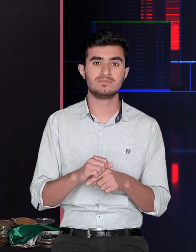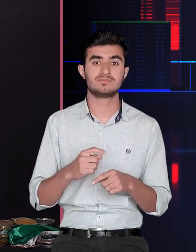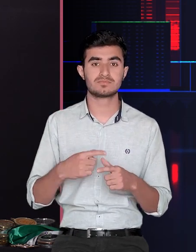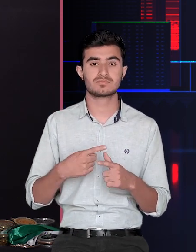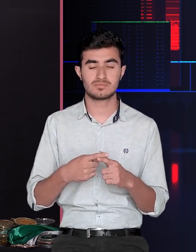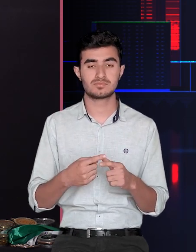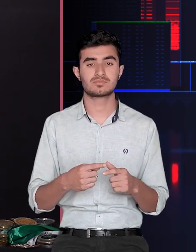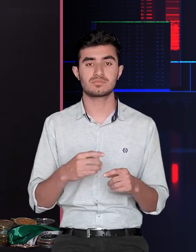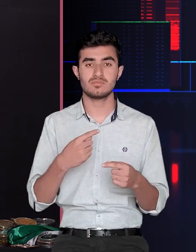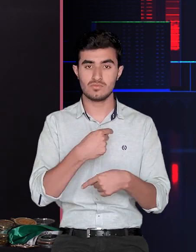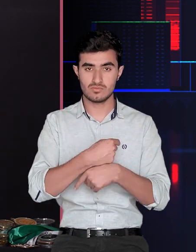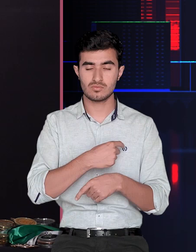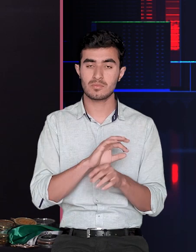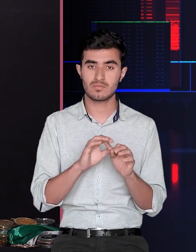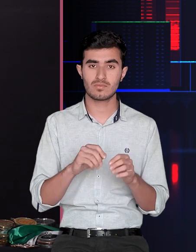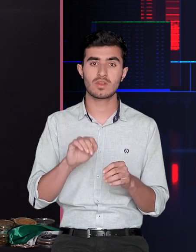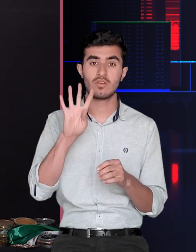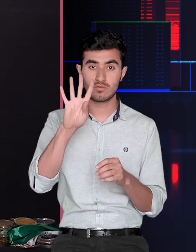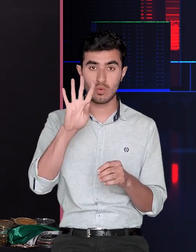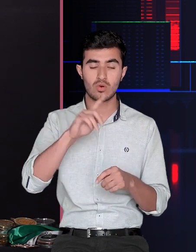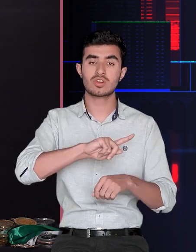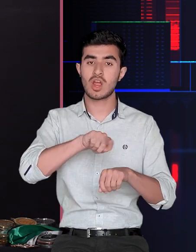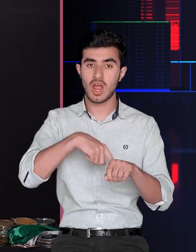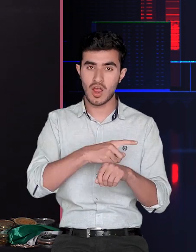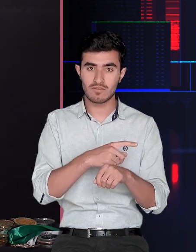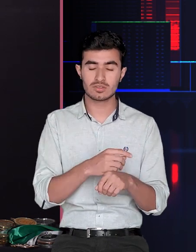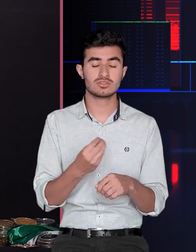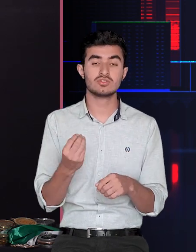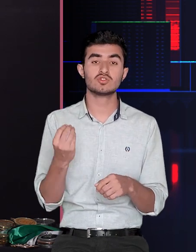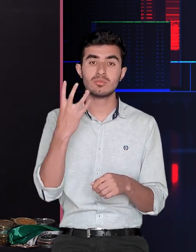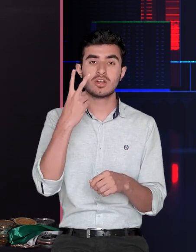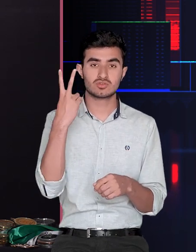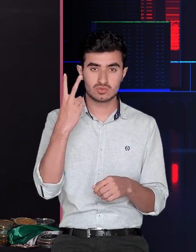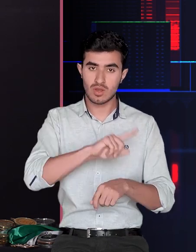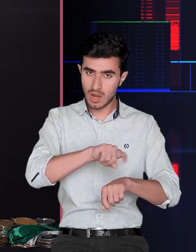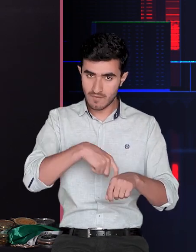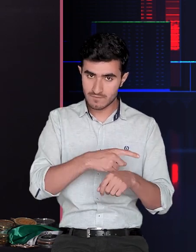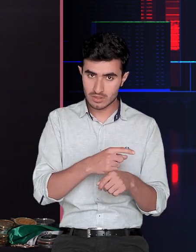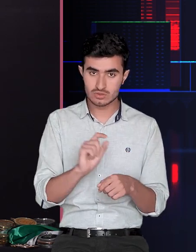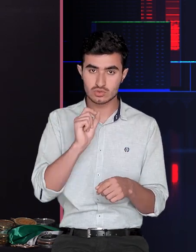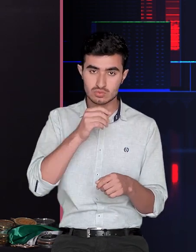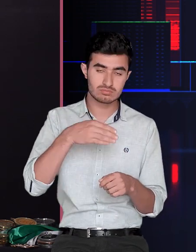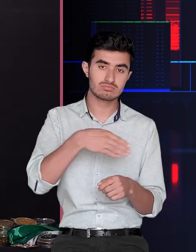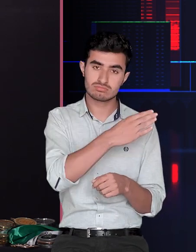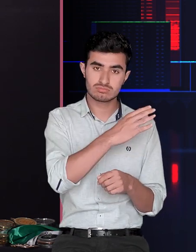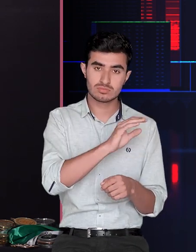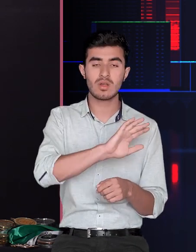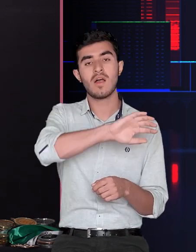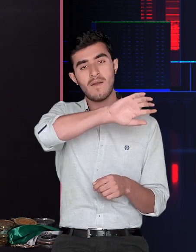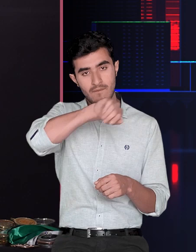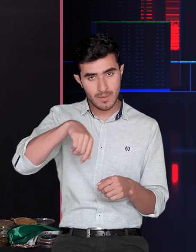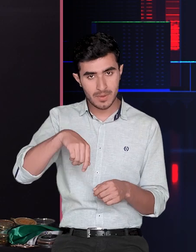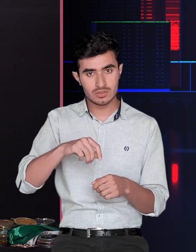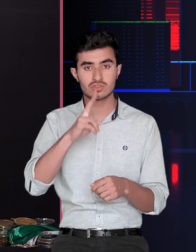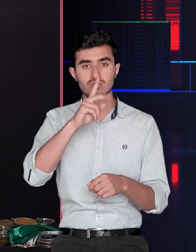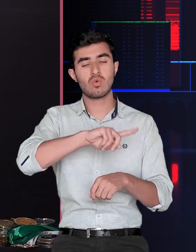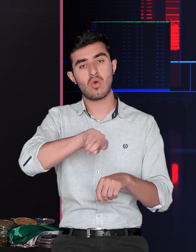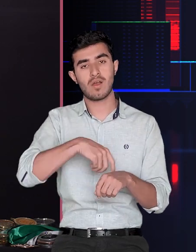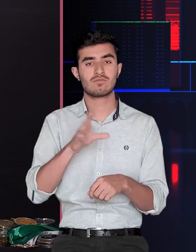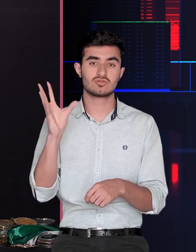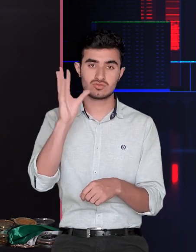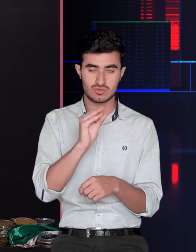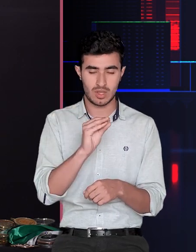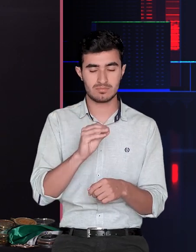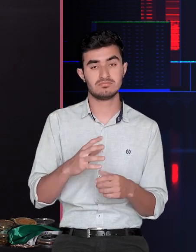me swimming. I would swim 2 times a day, 4 hours each day, 2 hours in the morning. Then I'd go to school and then 2 hours in the